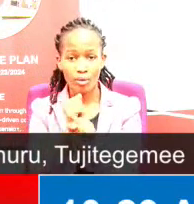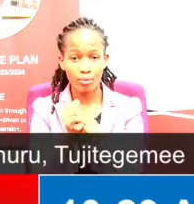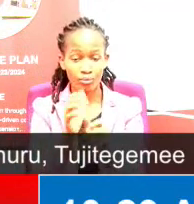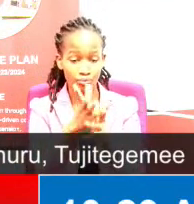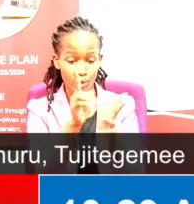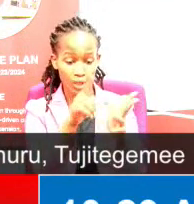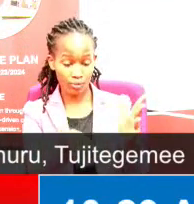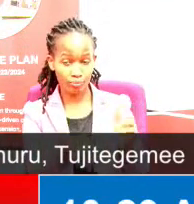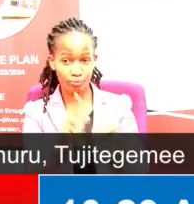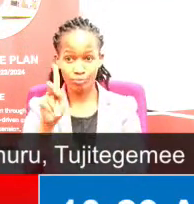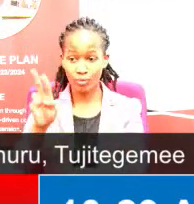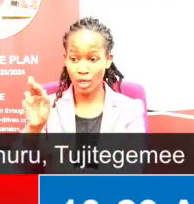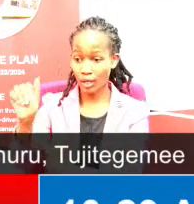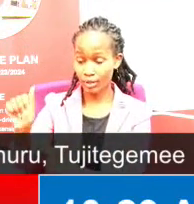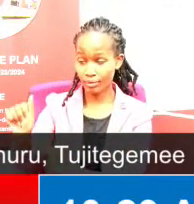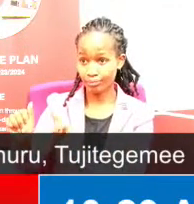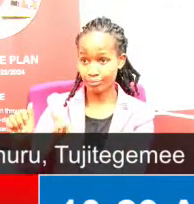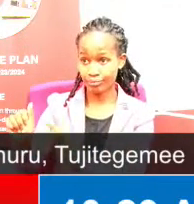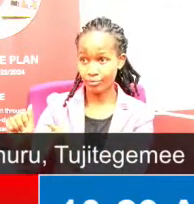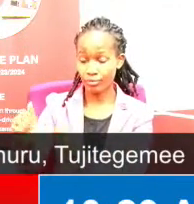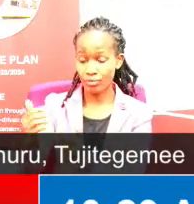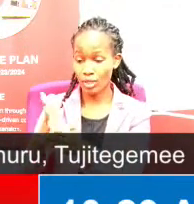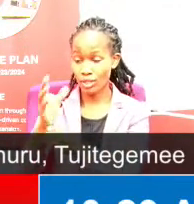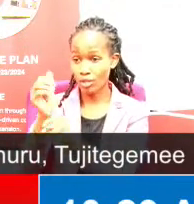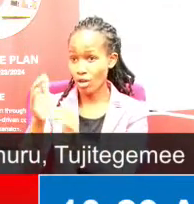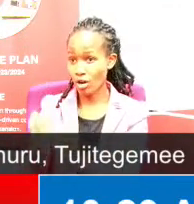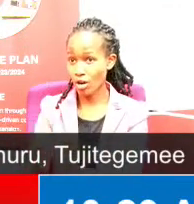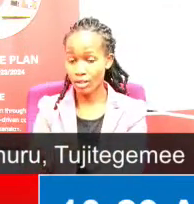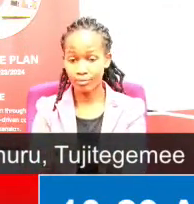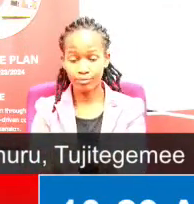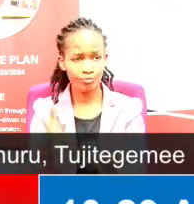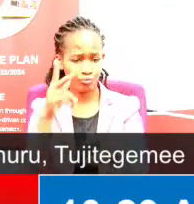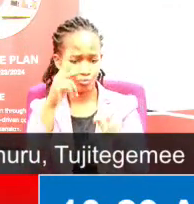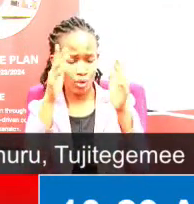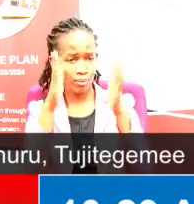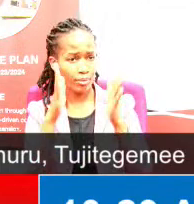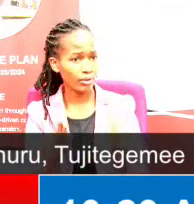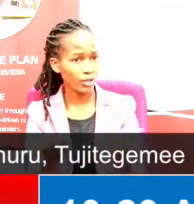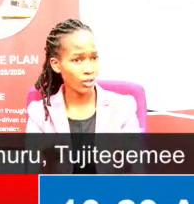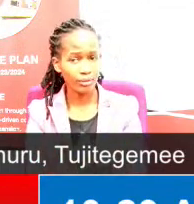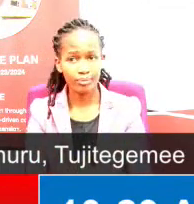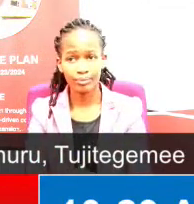between KRA, the stakeholders, professional